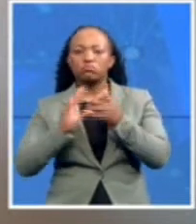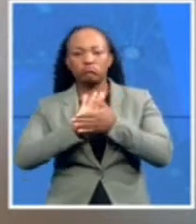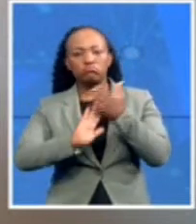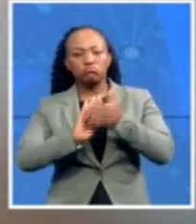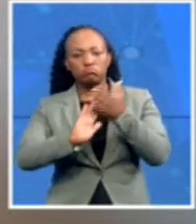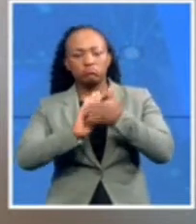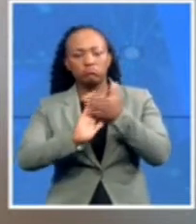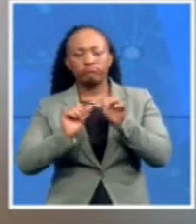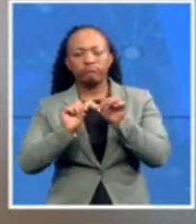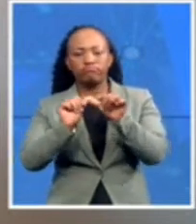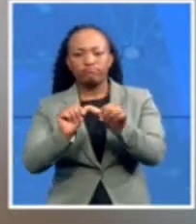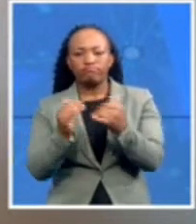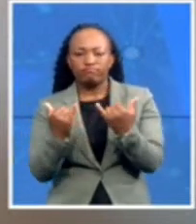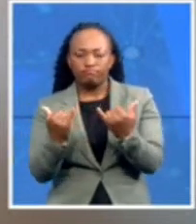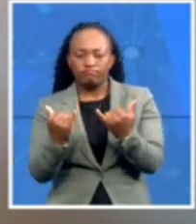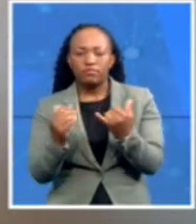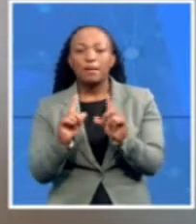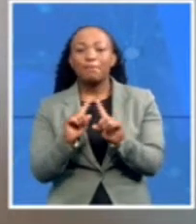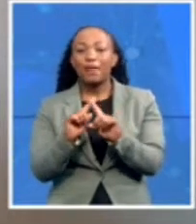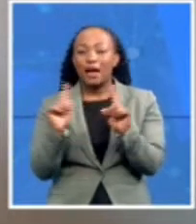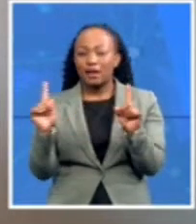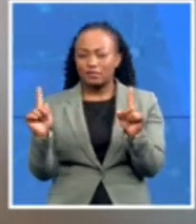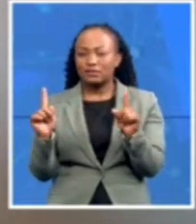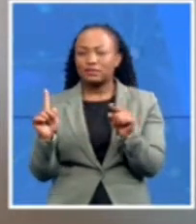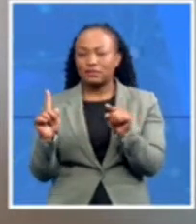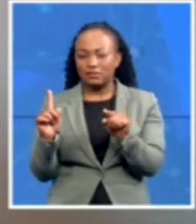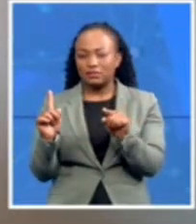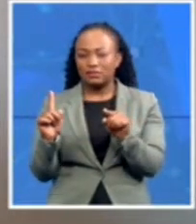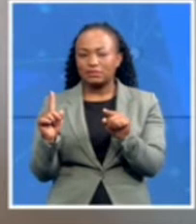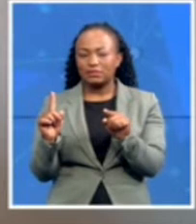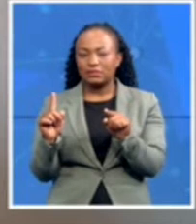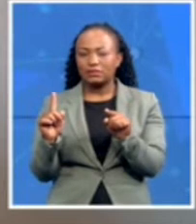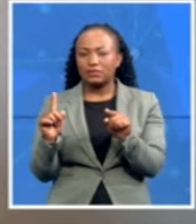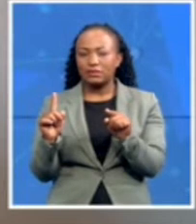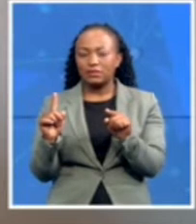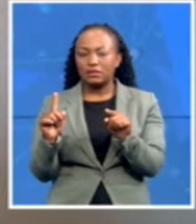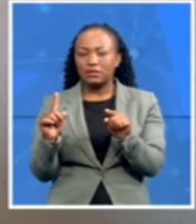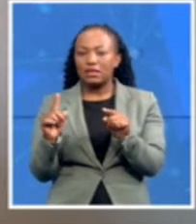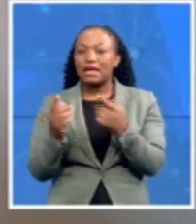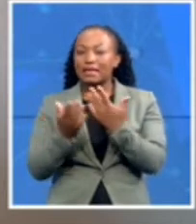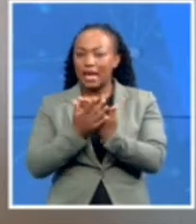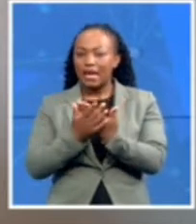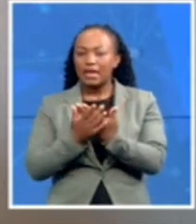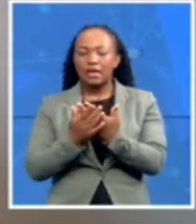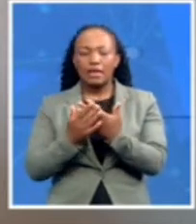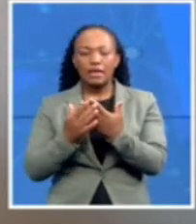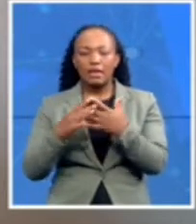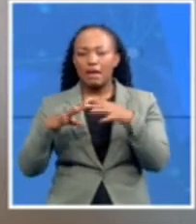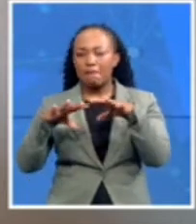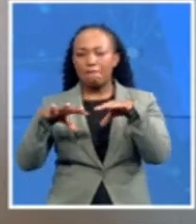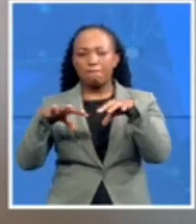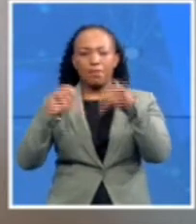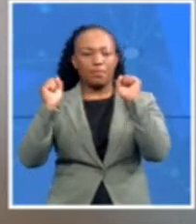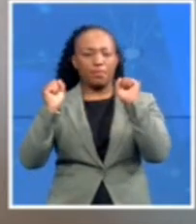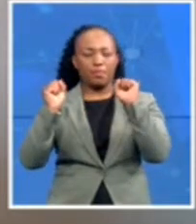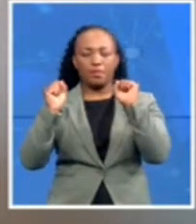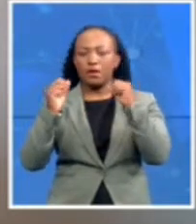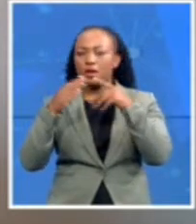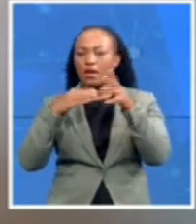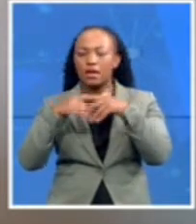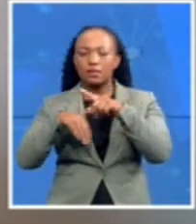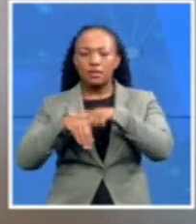but it can be forced to shut down at any time. And at Medupi 6, we